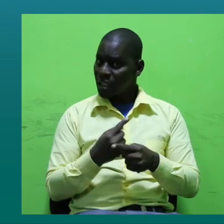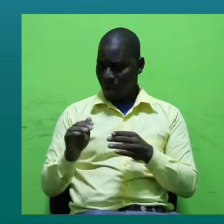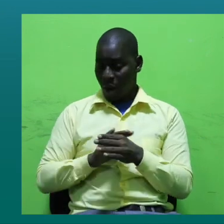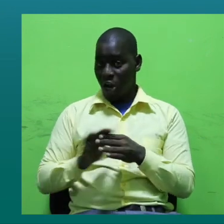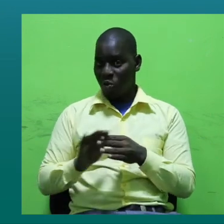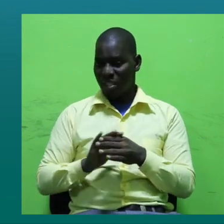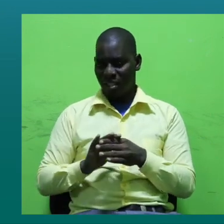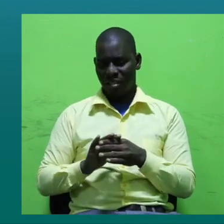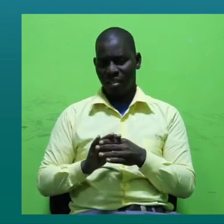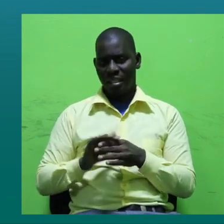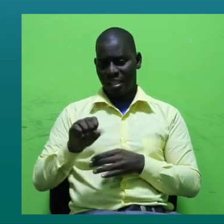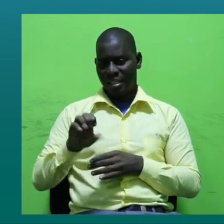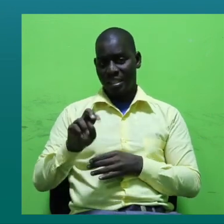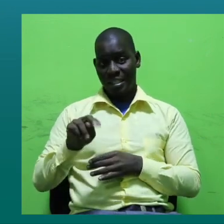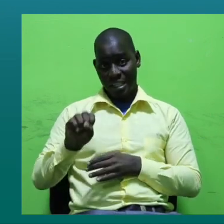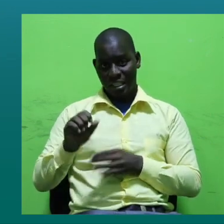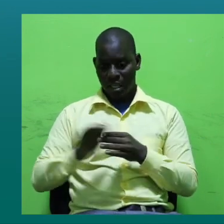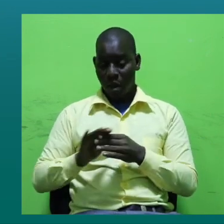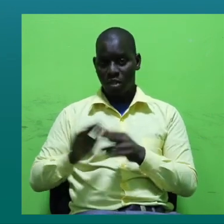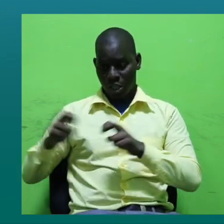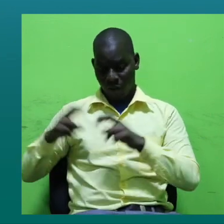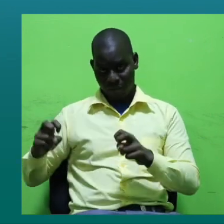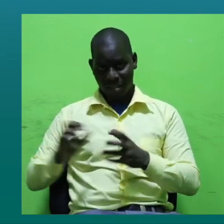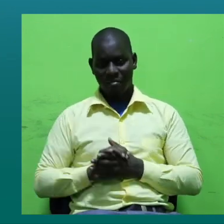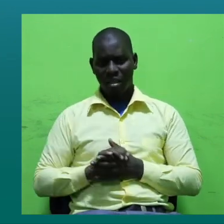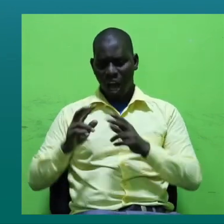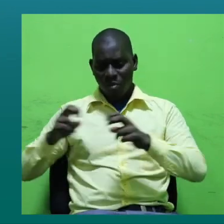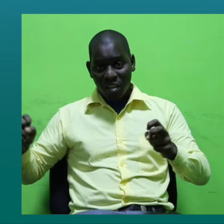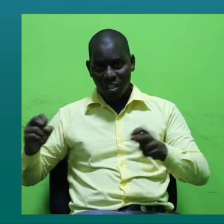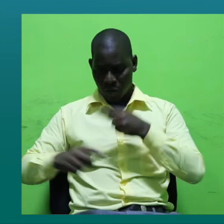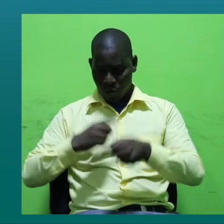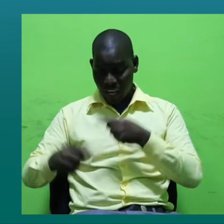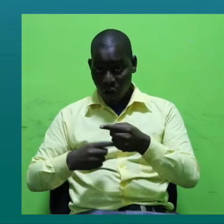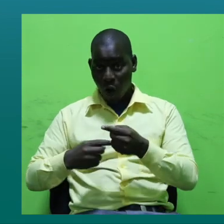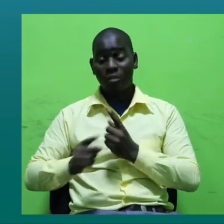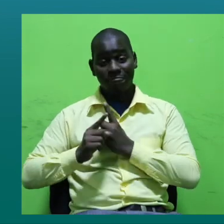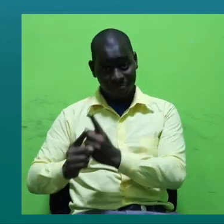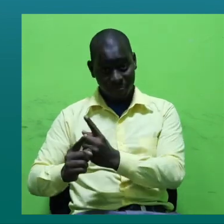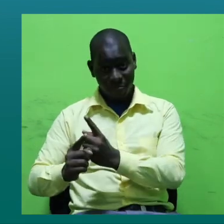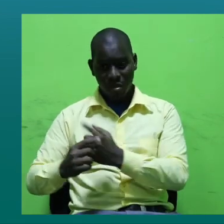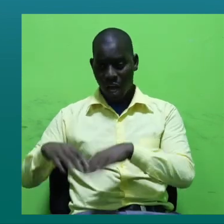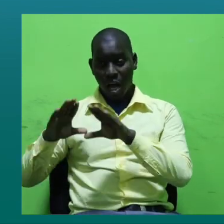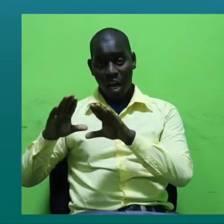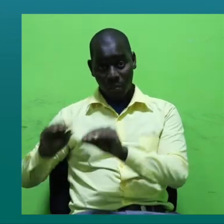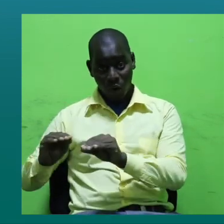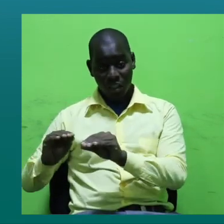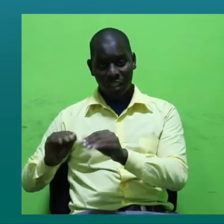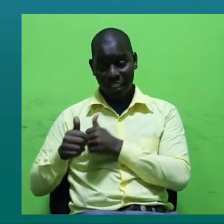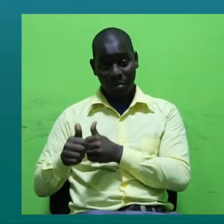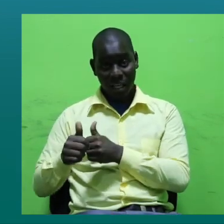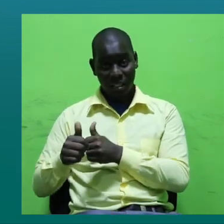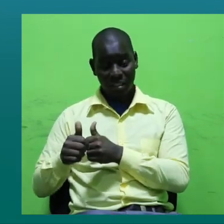experiment, the researcher then analyzes all the data and uses it to draw a